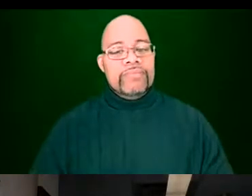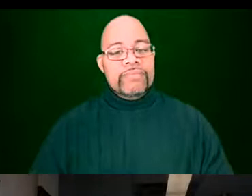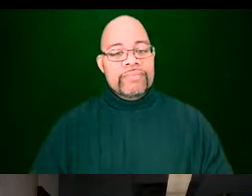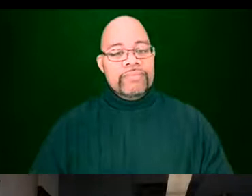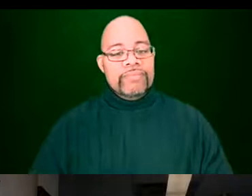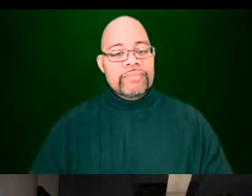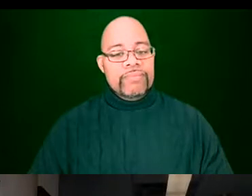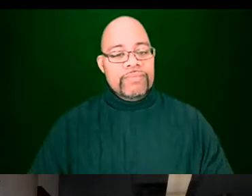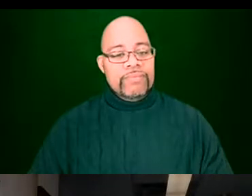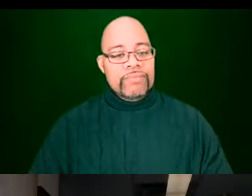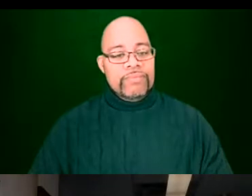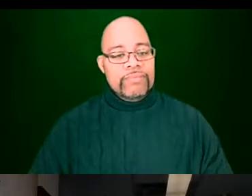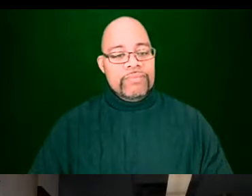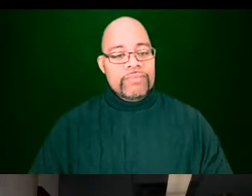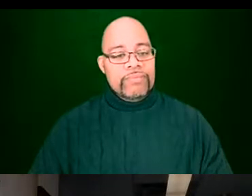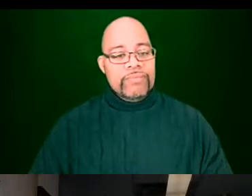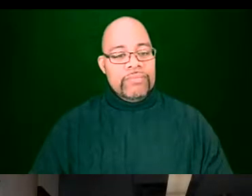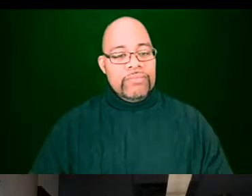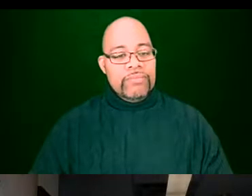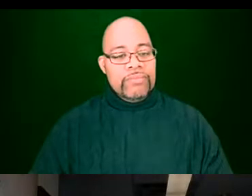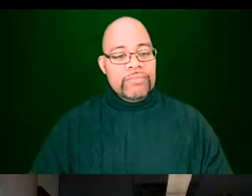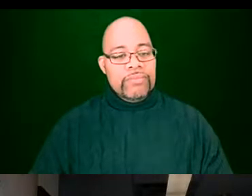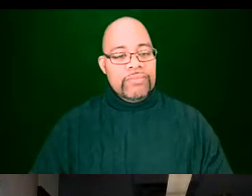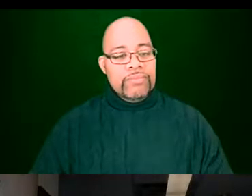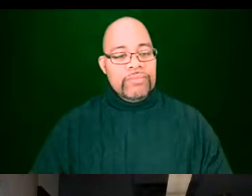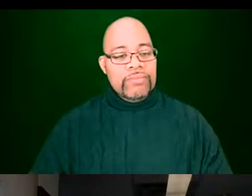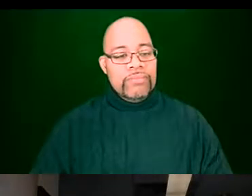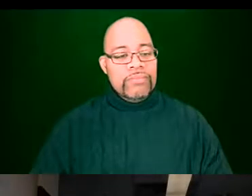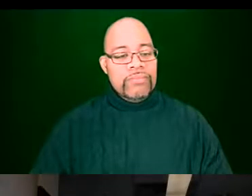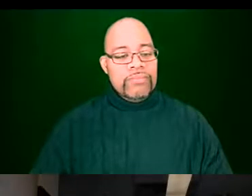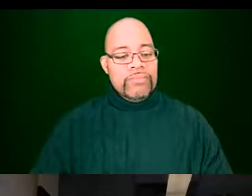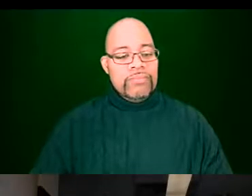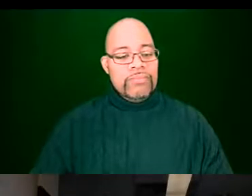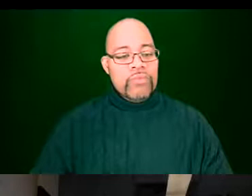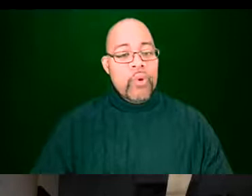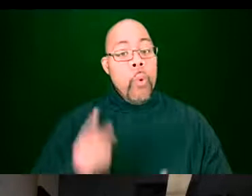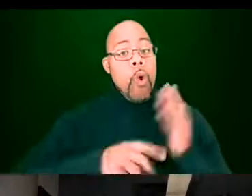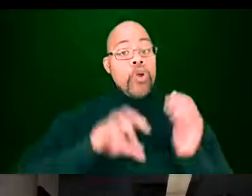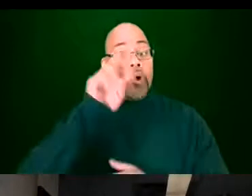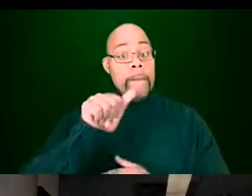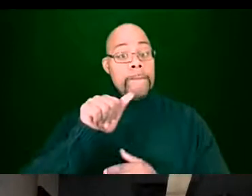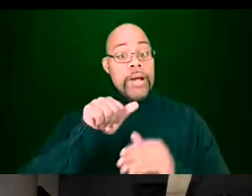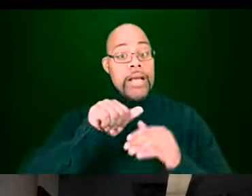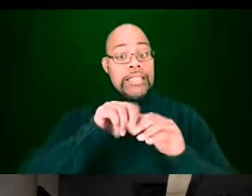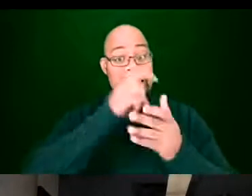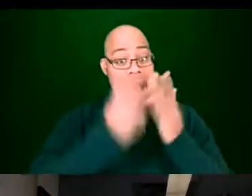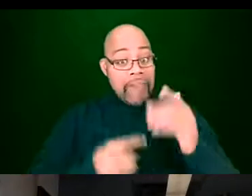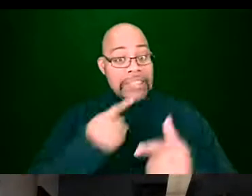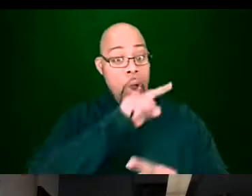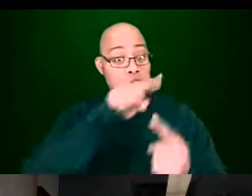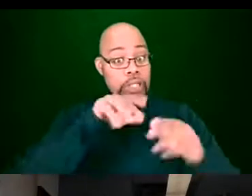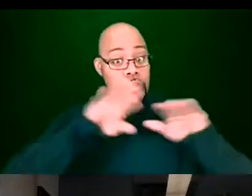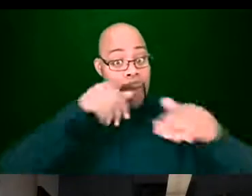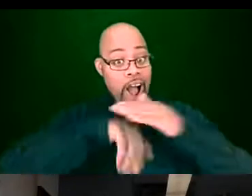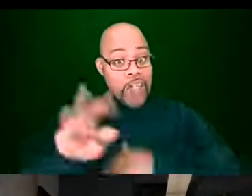So what does a scuba diver say when they swim underwater? What does a scuba diver say when they're